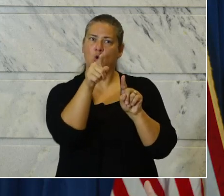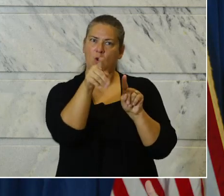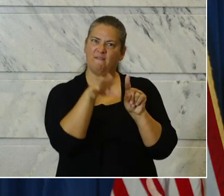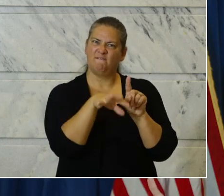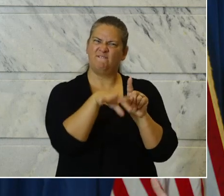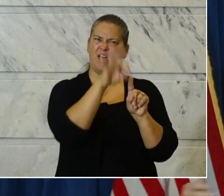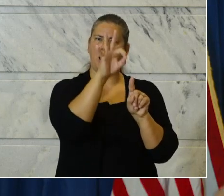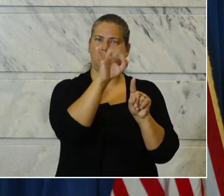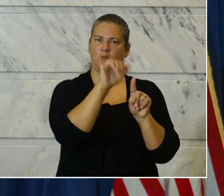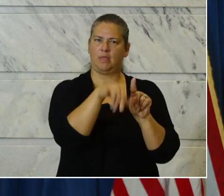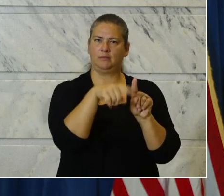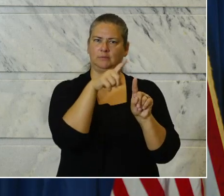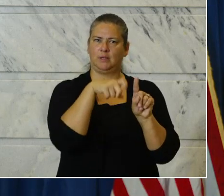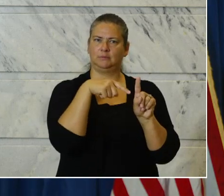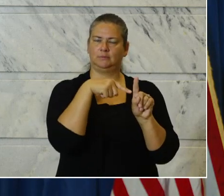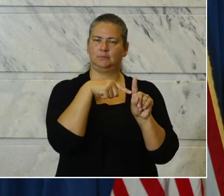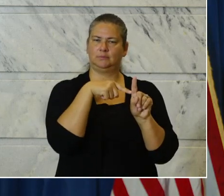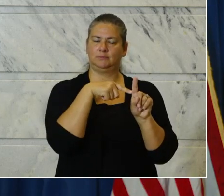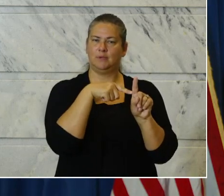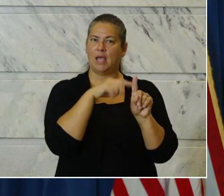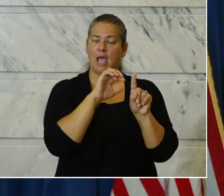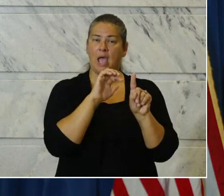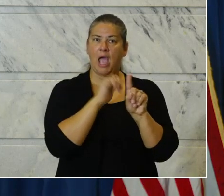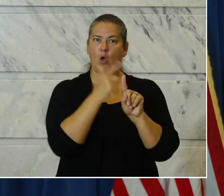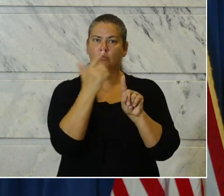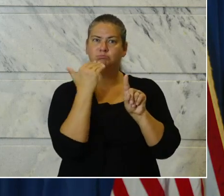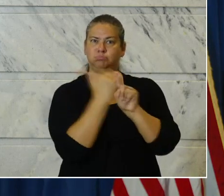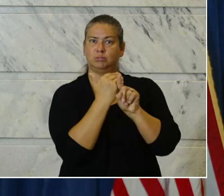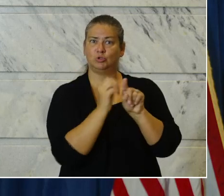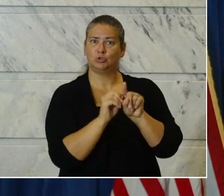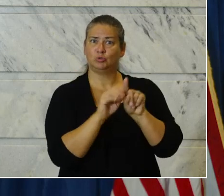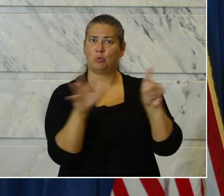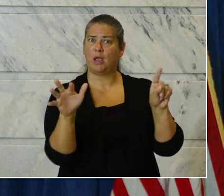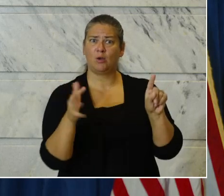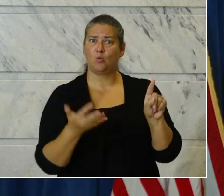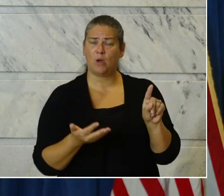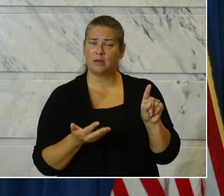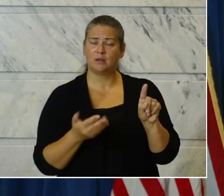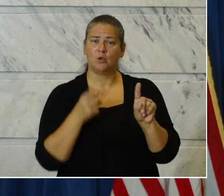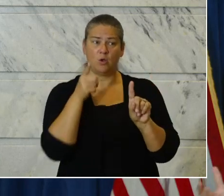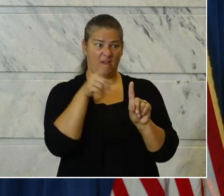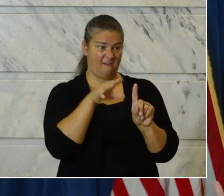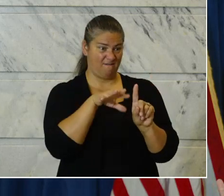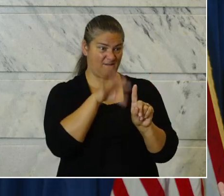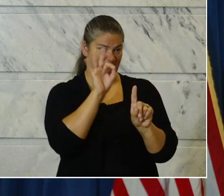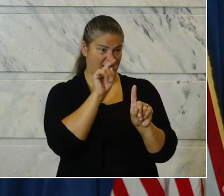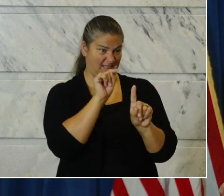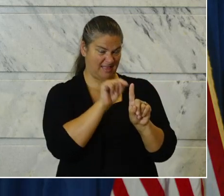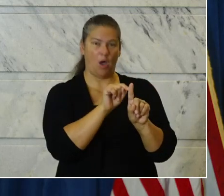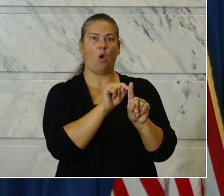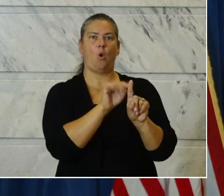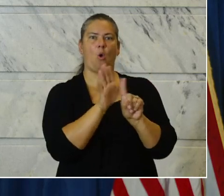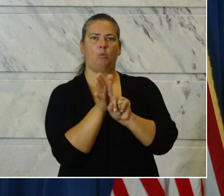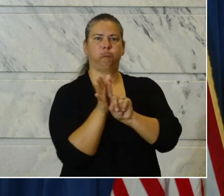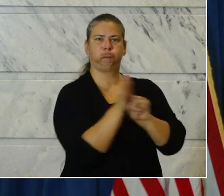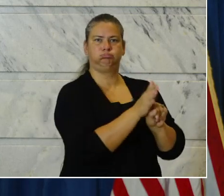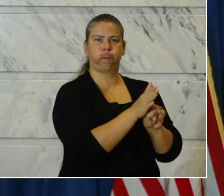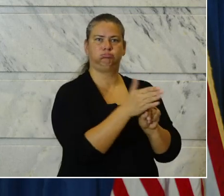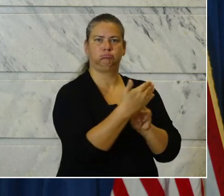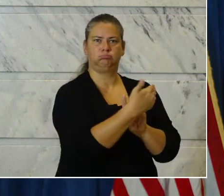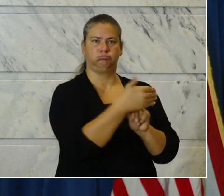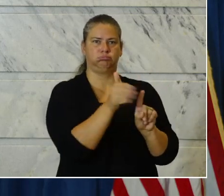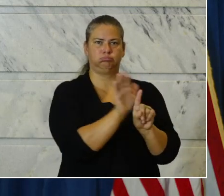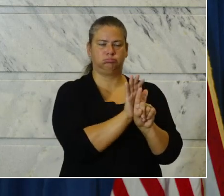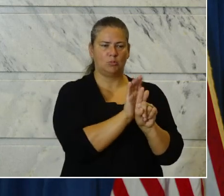spread is to discover cases, contact trace, and quarantine. And if we don't do that, if we don't try to do that, we